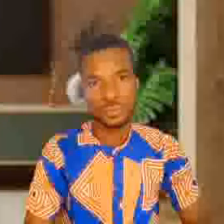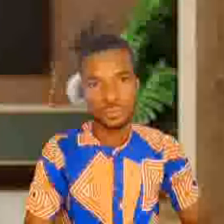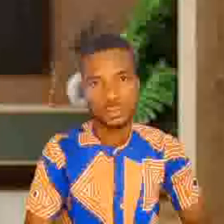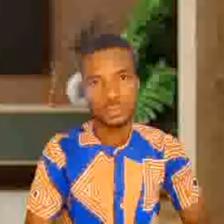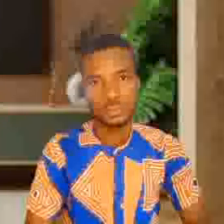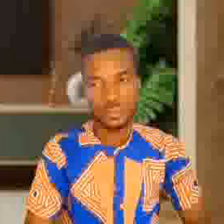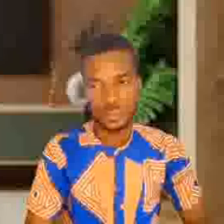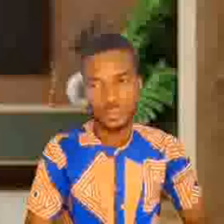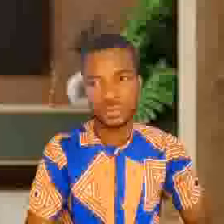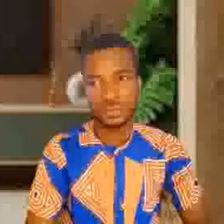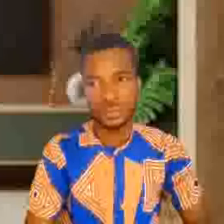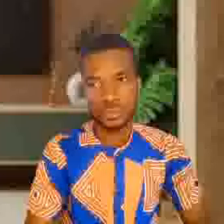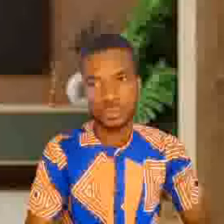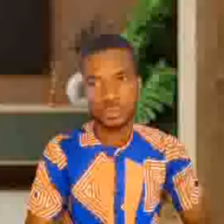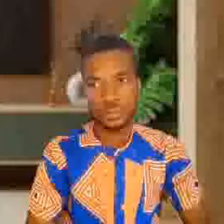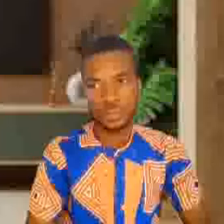When you start with a vow.